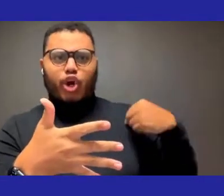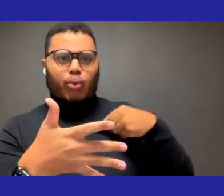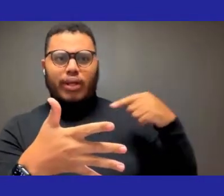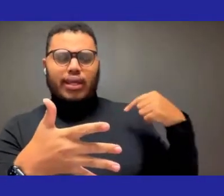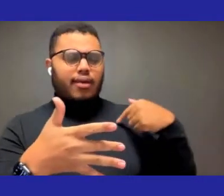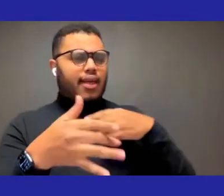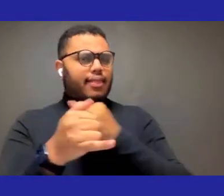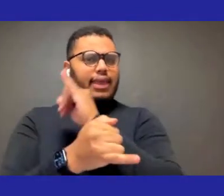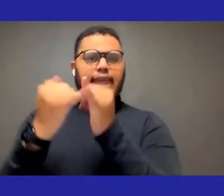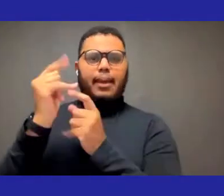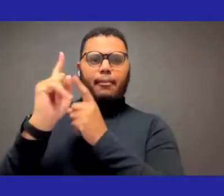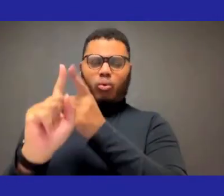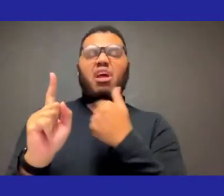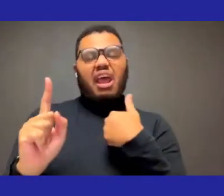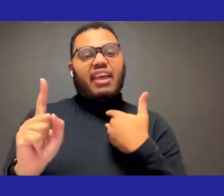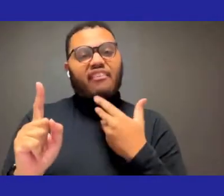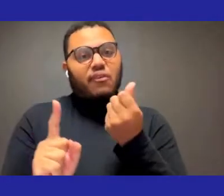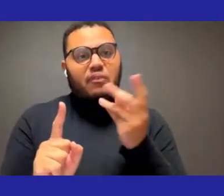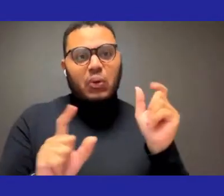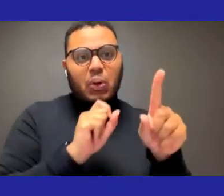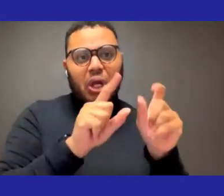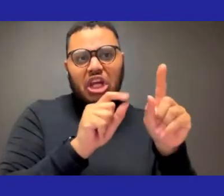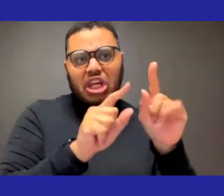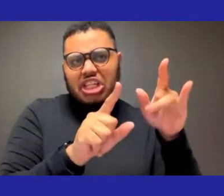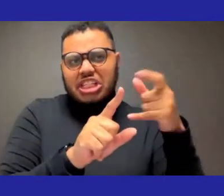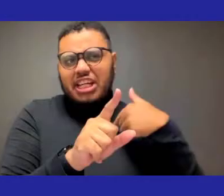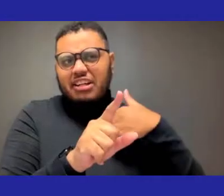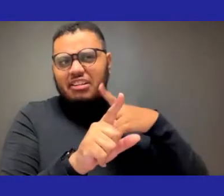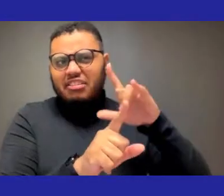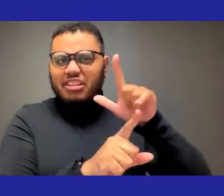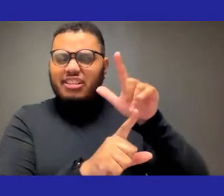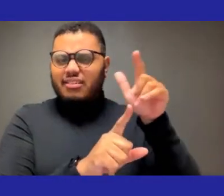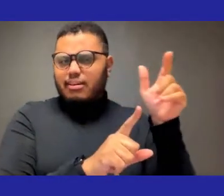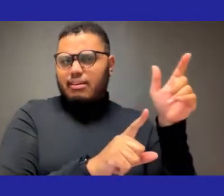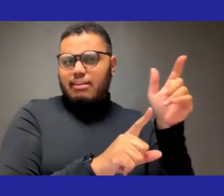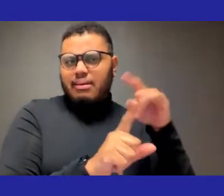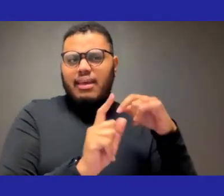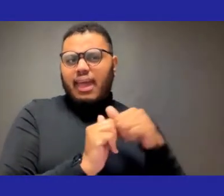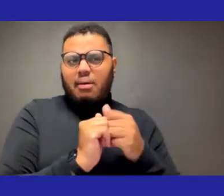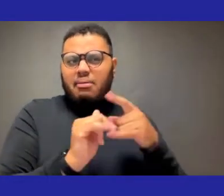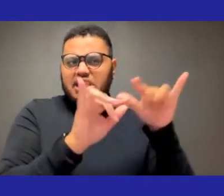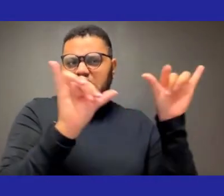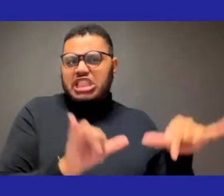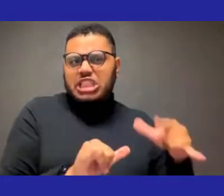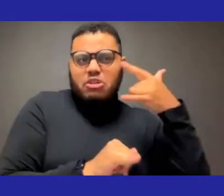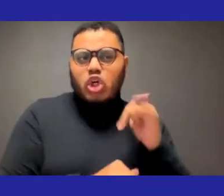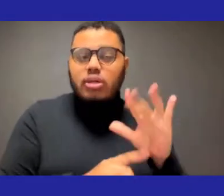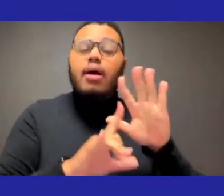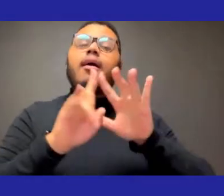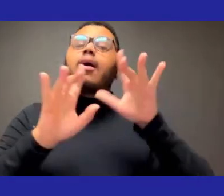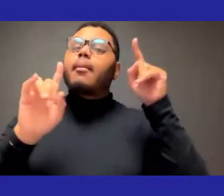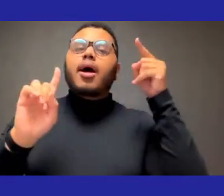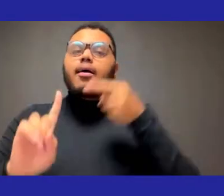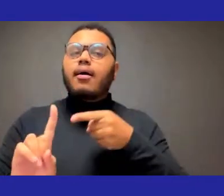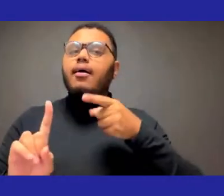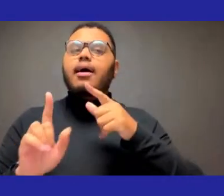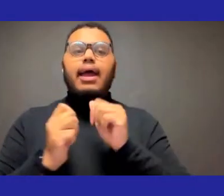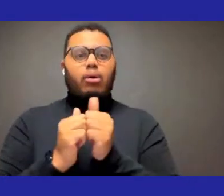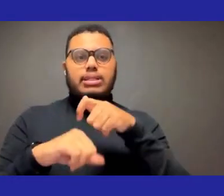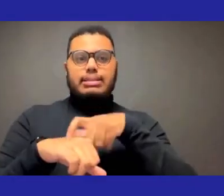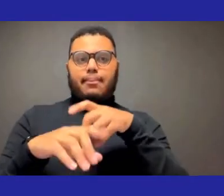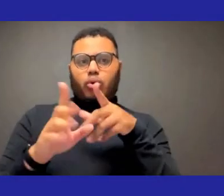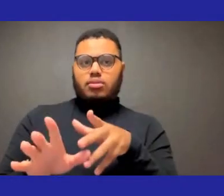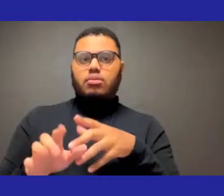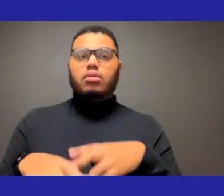a couple of questions when we're to that point about Uh-huh. how this system looks, but how are we time-wise? Yeah, if we